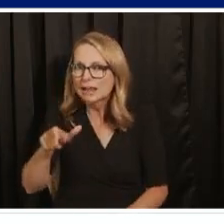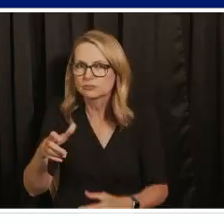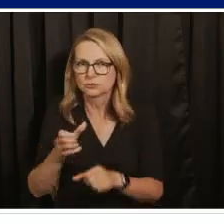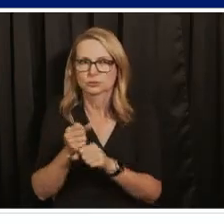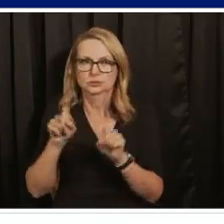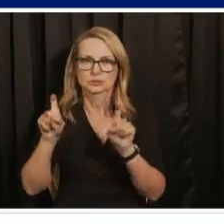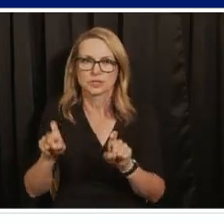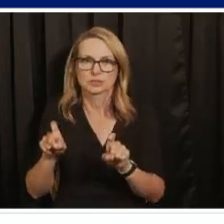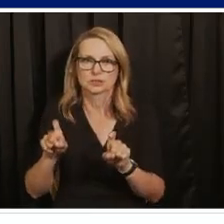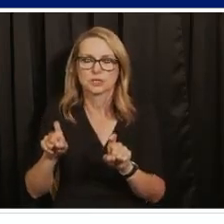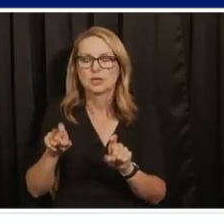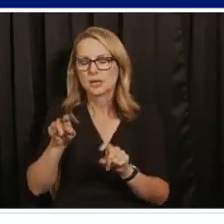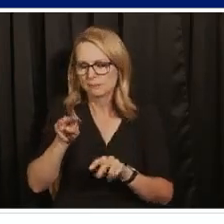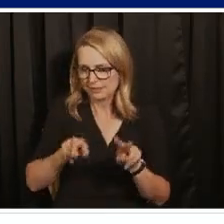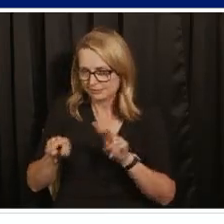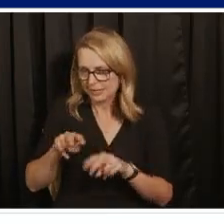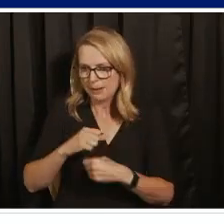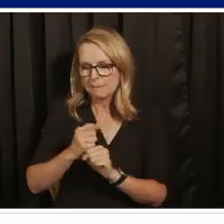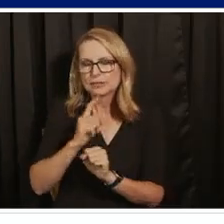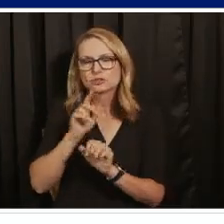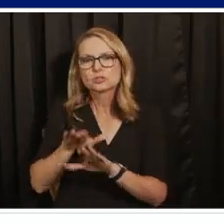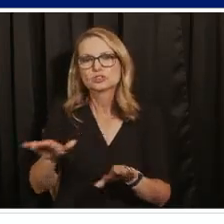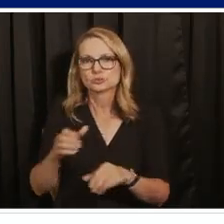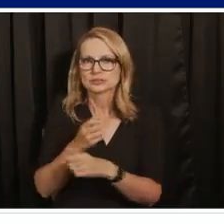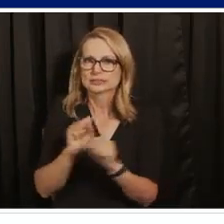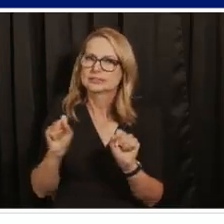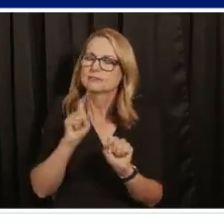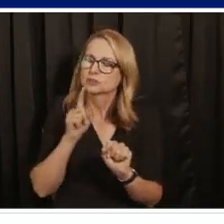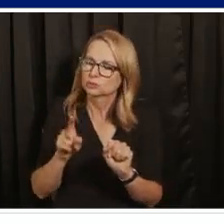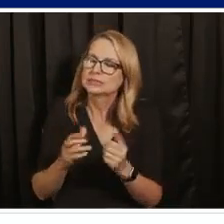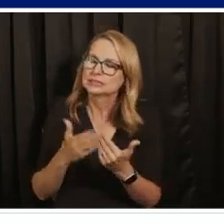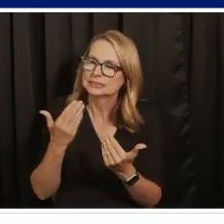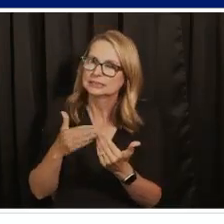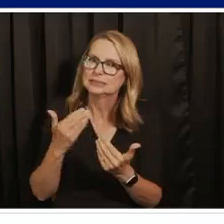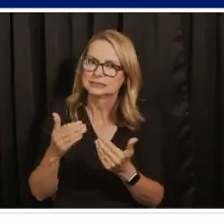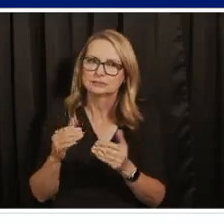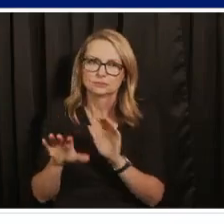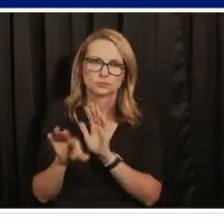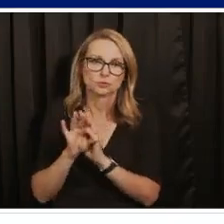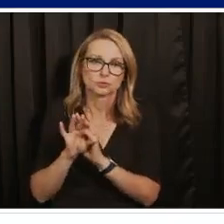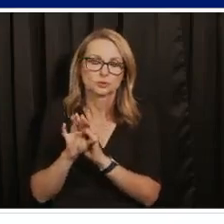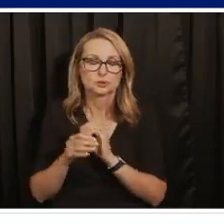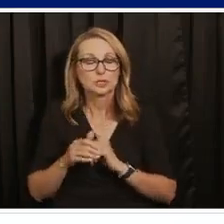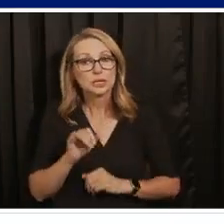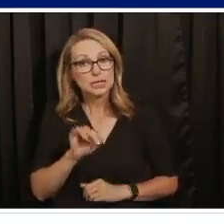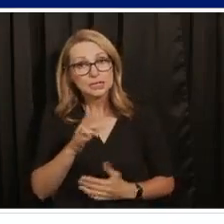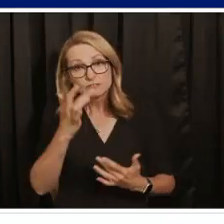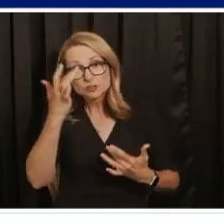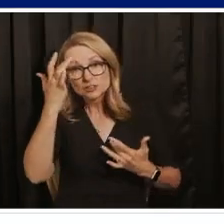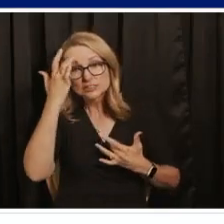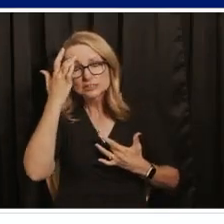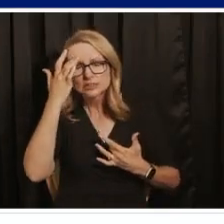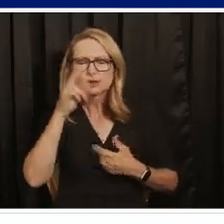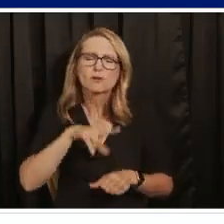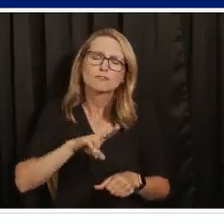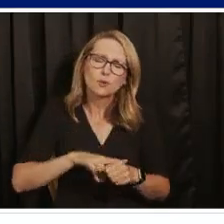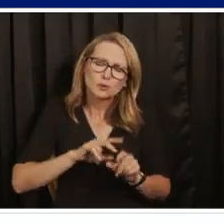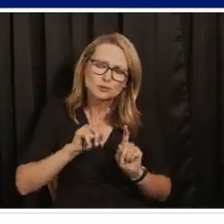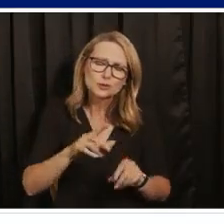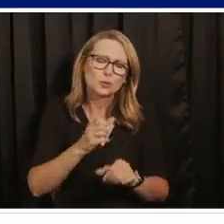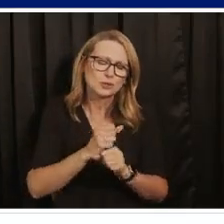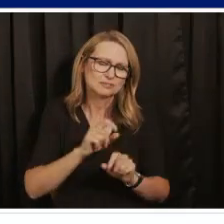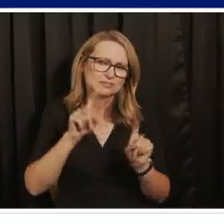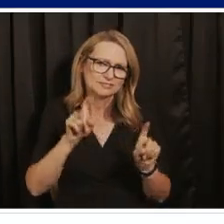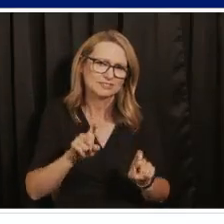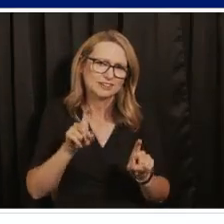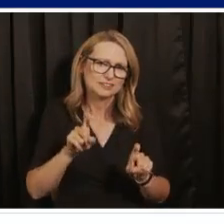of our children is an easy choice to make. And I want to differentiate here. Everybody who has any symptom, of course, should be tested. What we're talking about here is testing